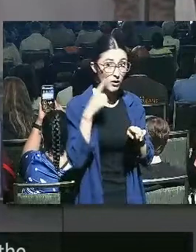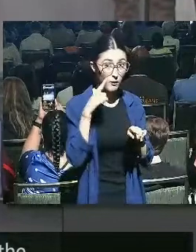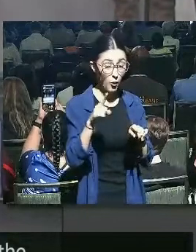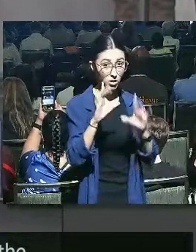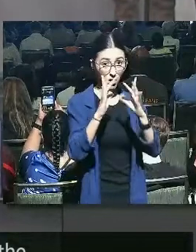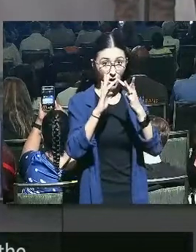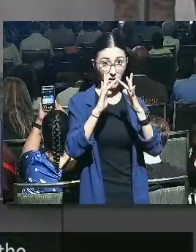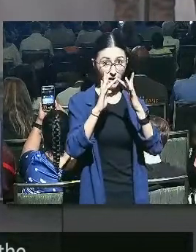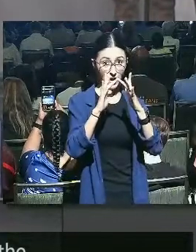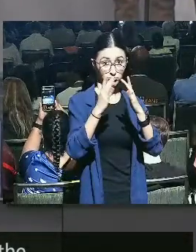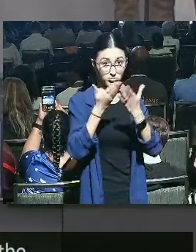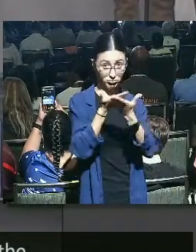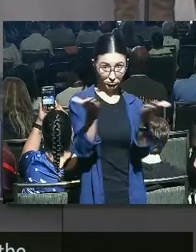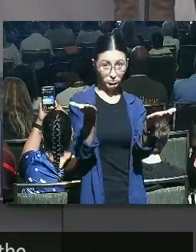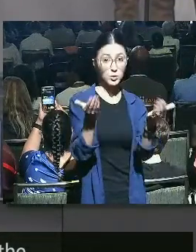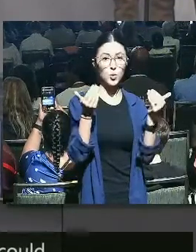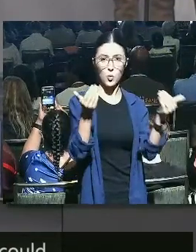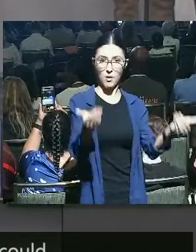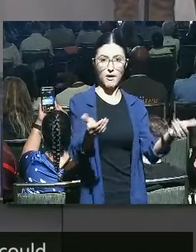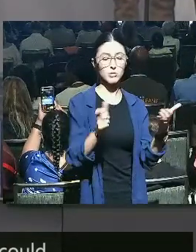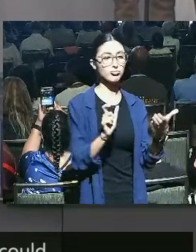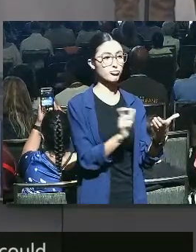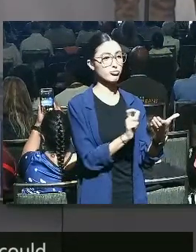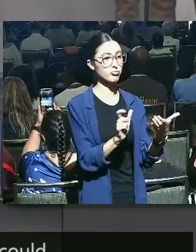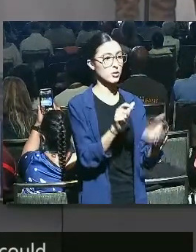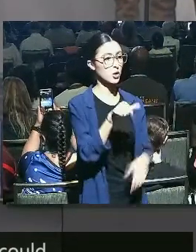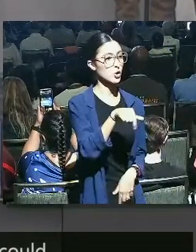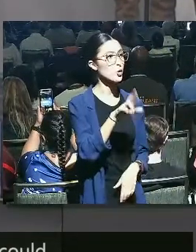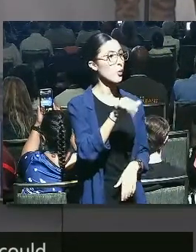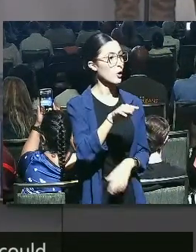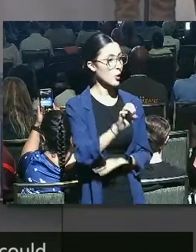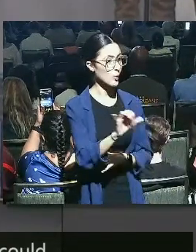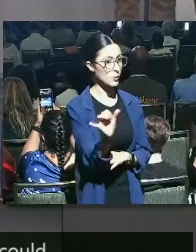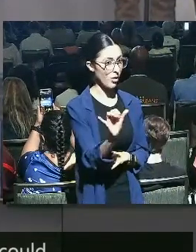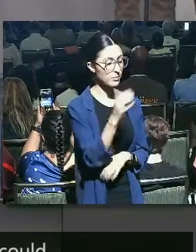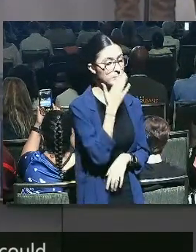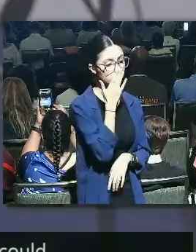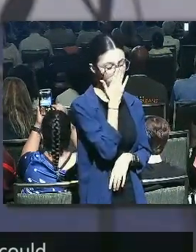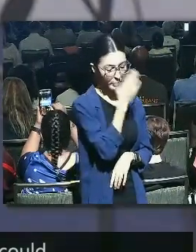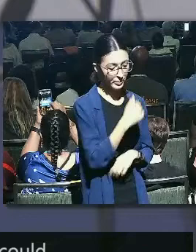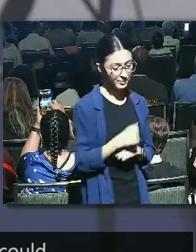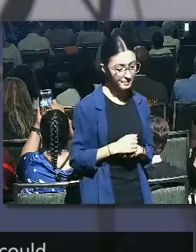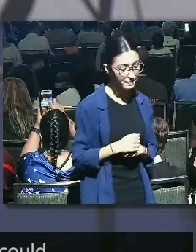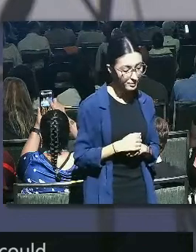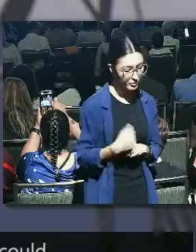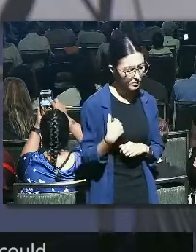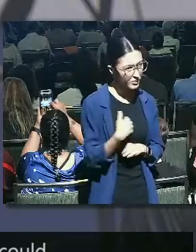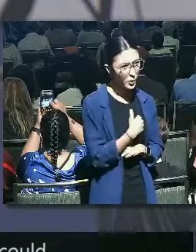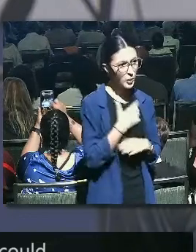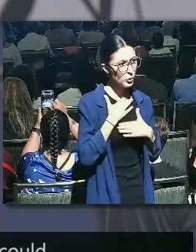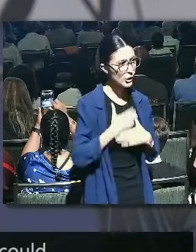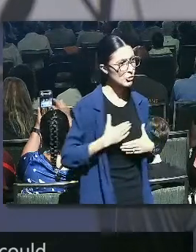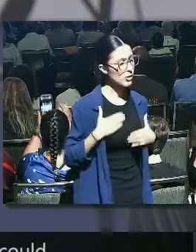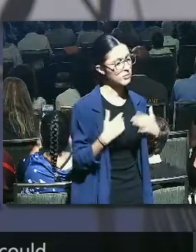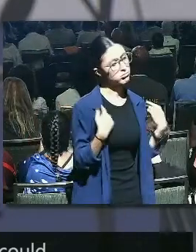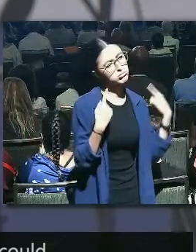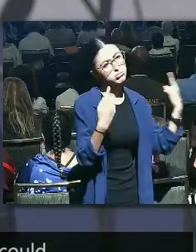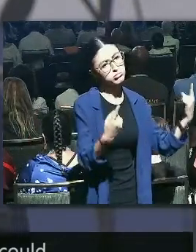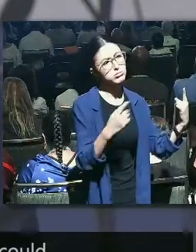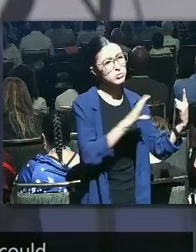can scan the QR codes as well. But we appreciate the support that you've